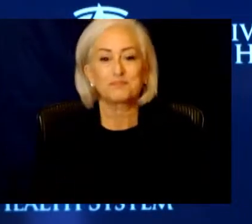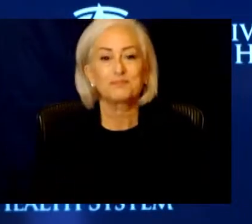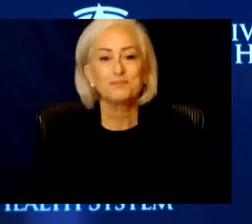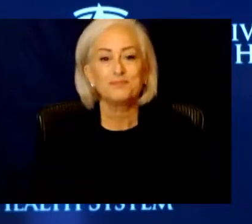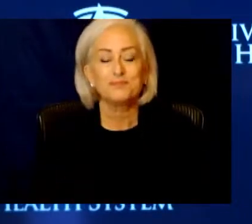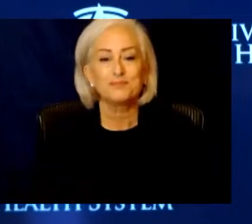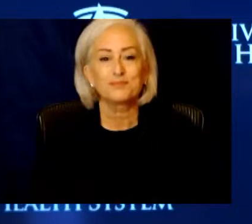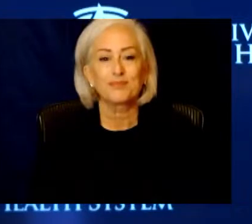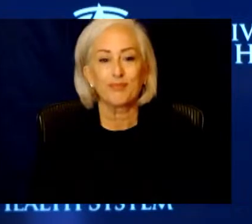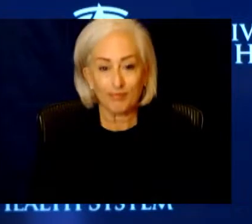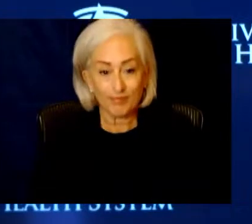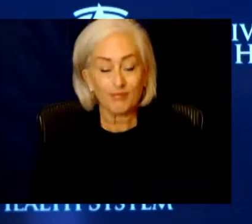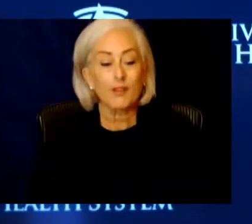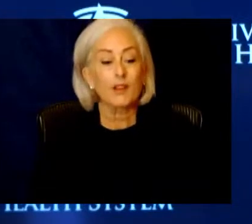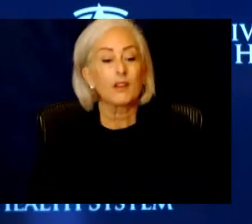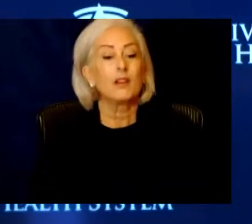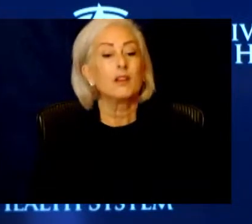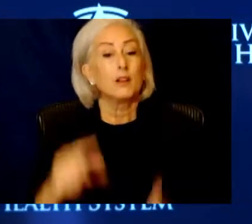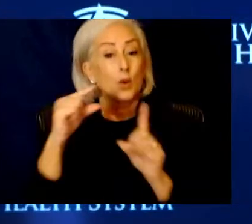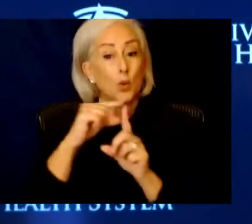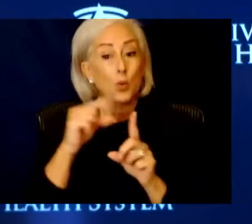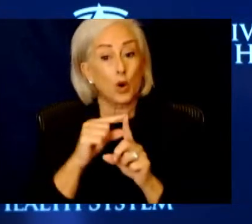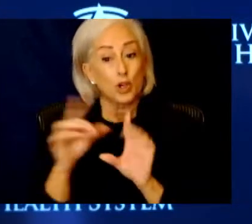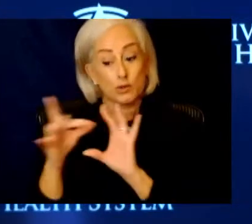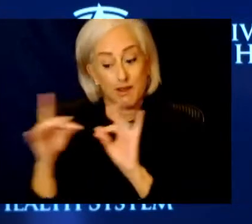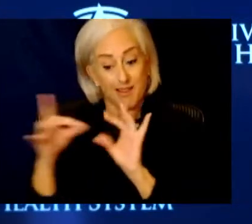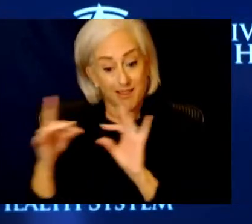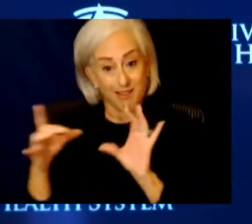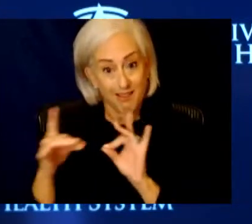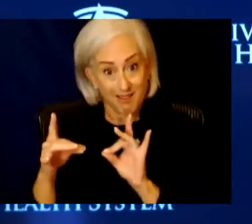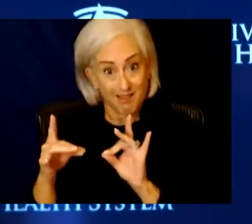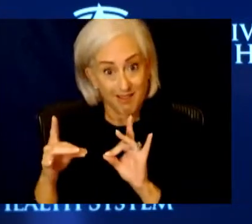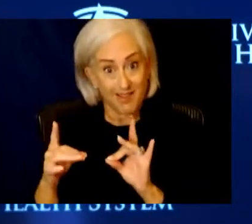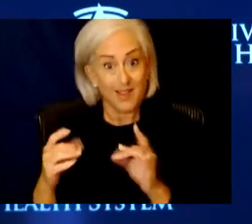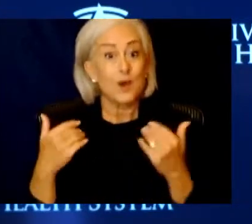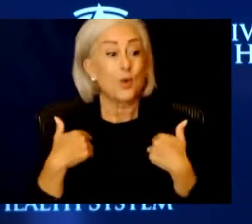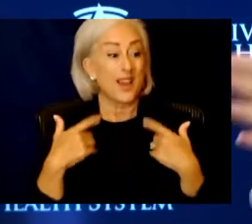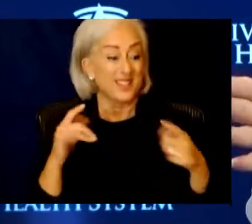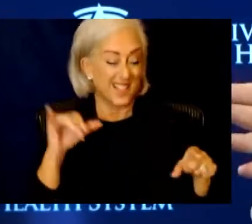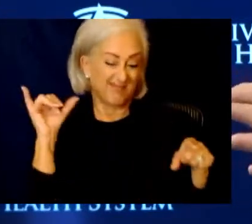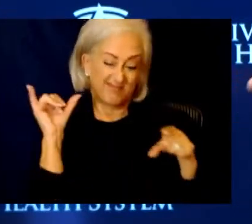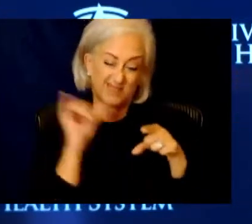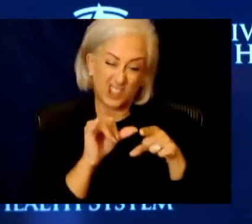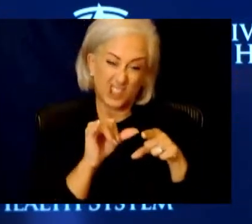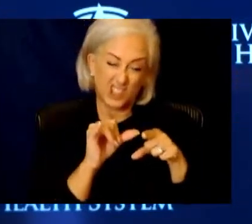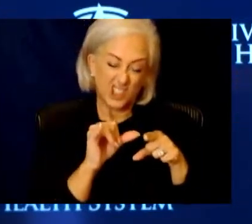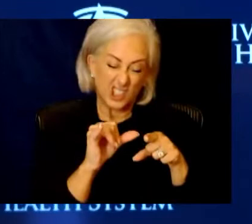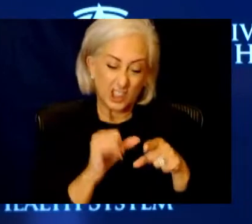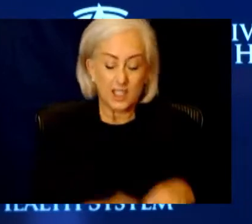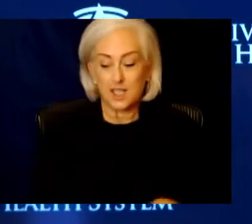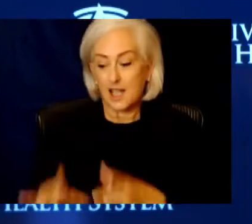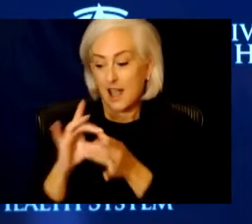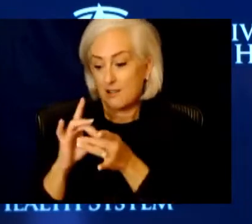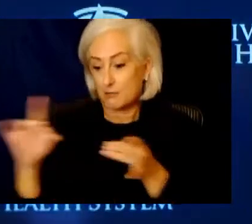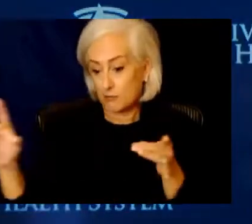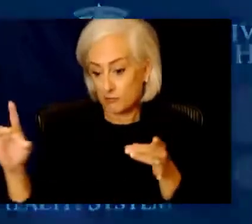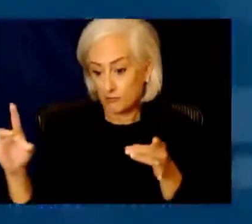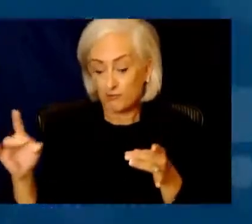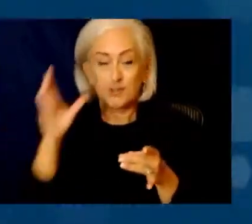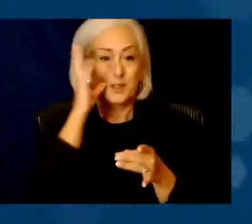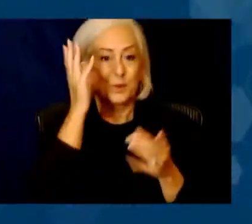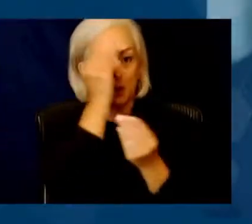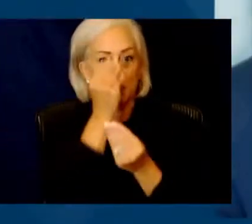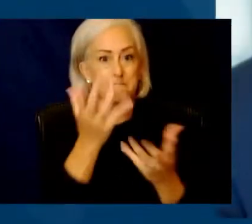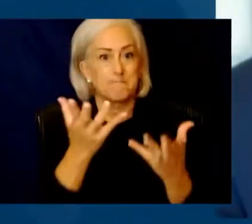defining terms you hear us say, and there are some big but very important words and phrases you're going to hear today.